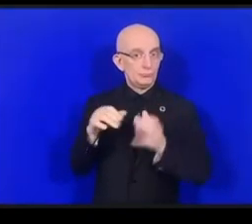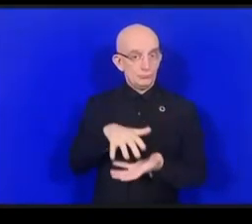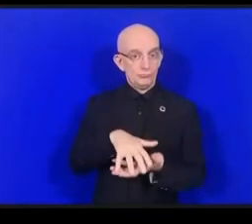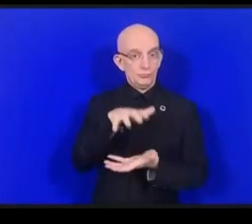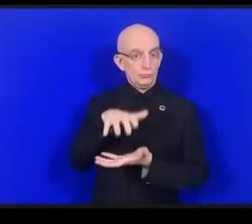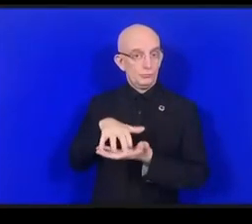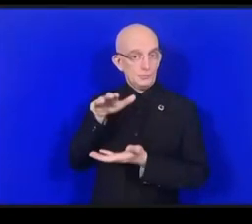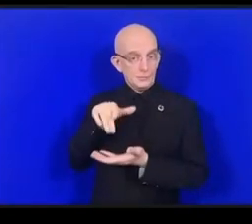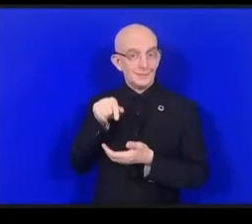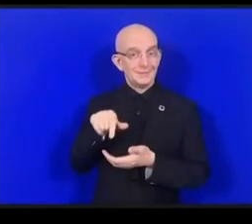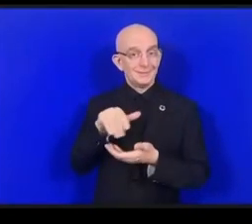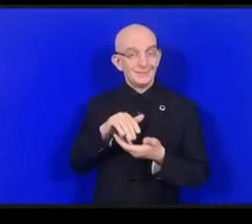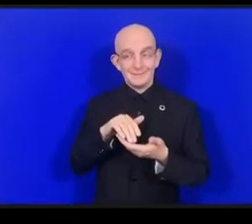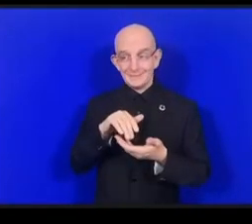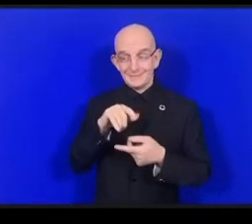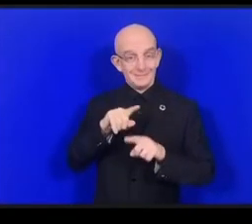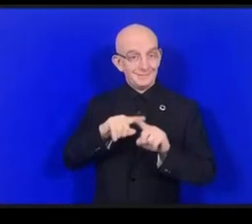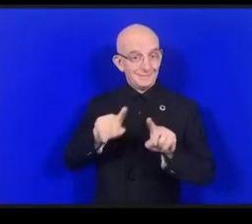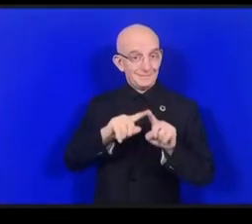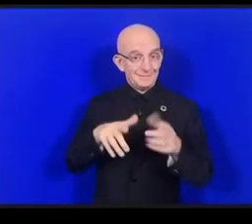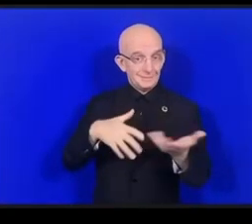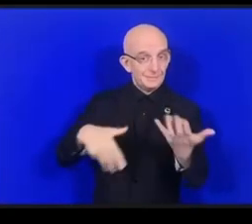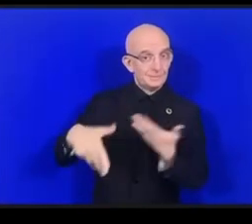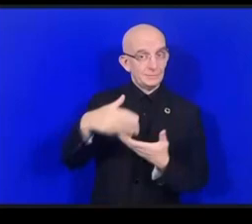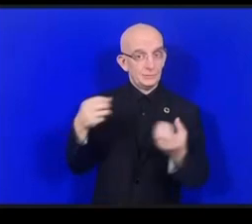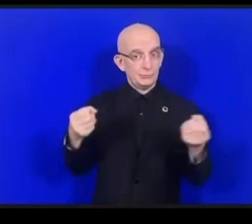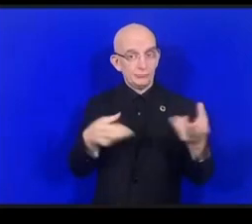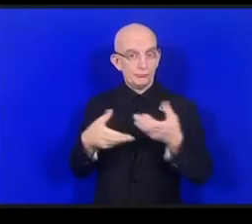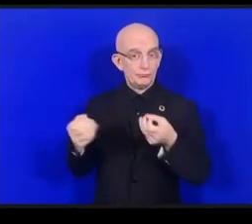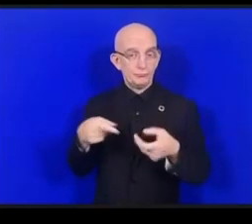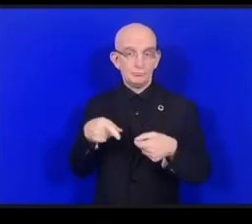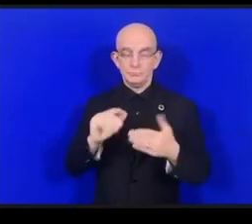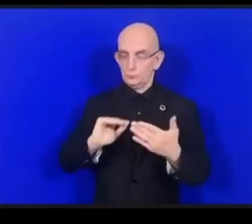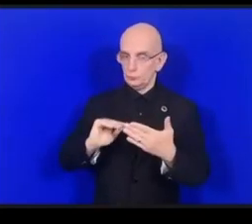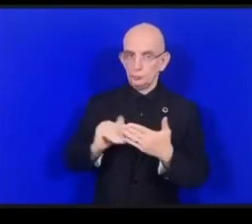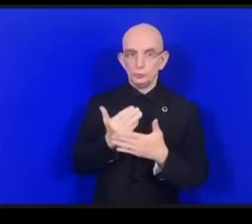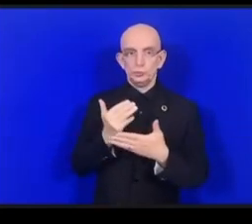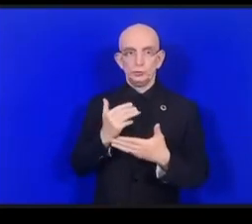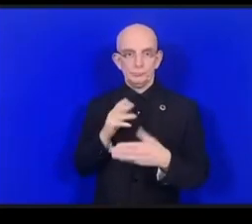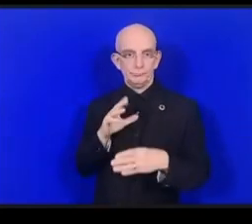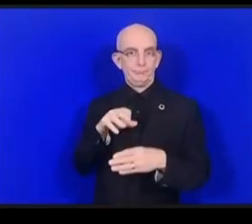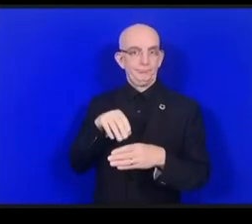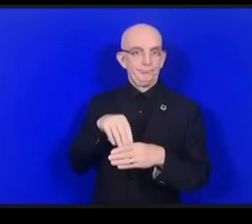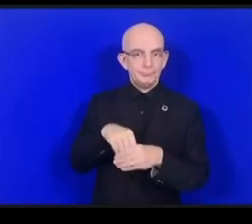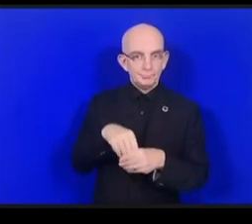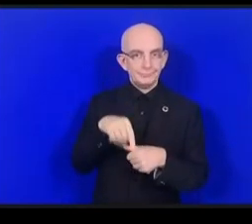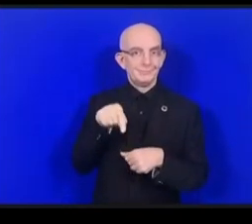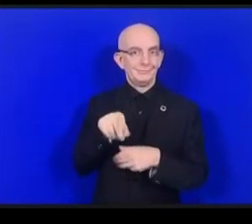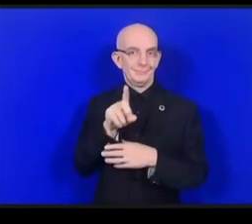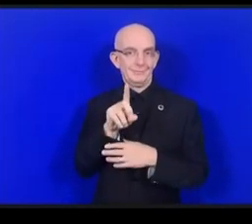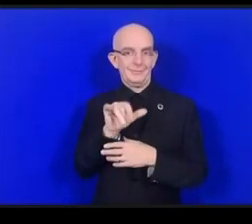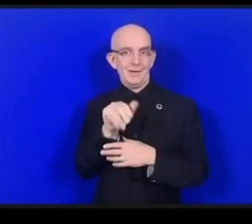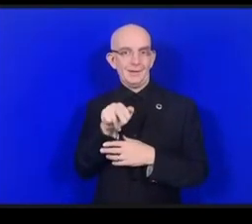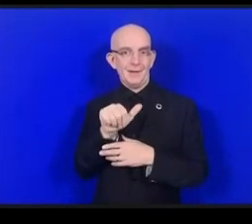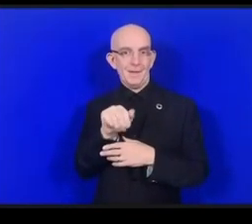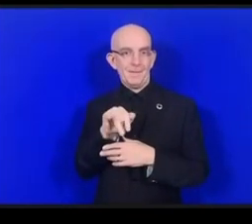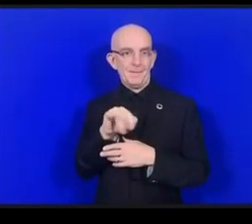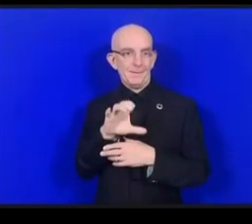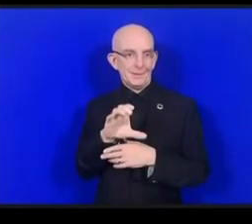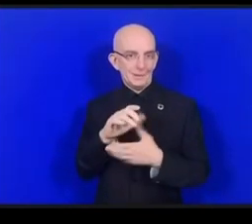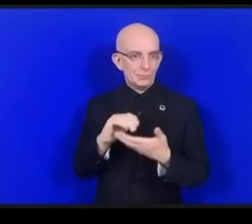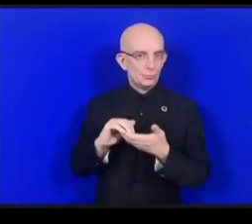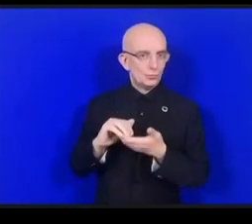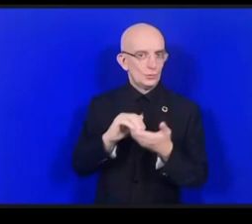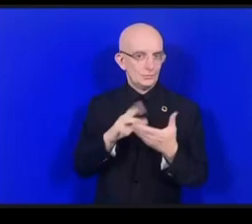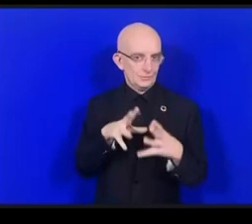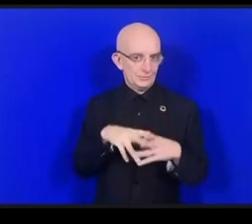of this year have we joined. Now, the OER Dynamic Coalition has been around for almost